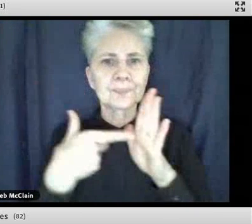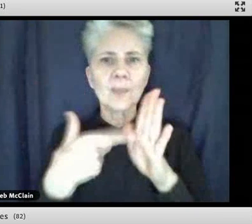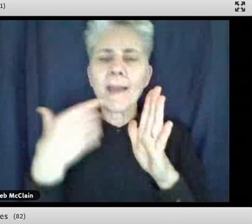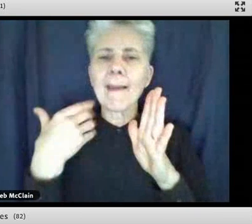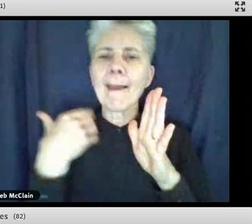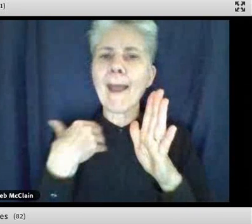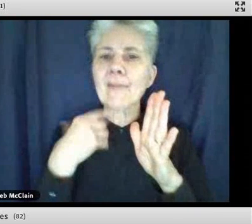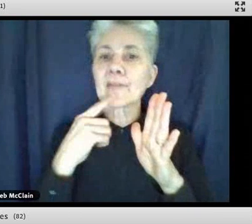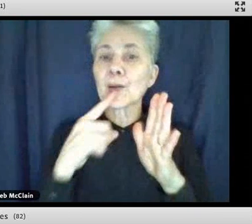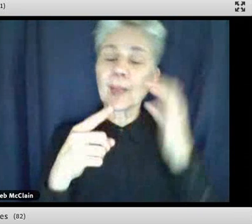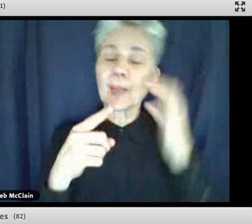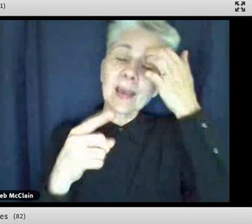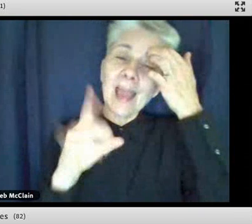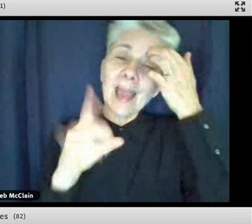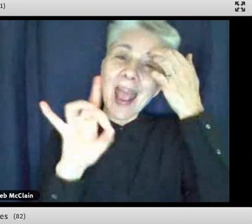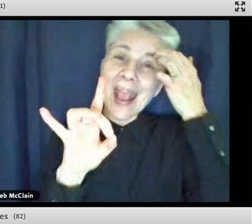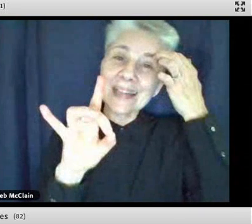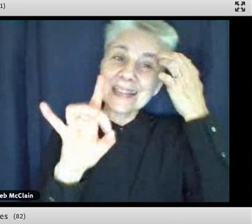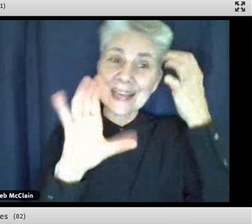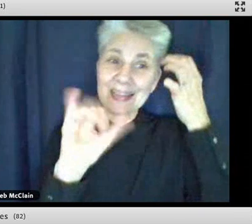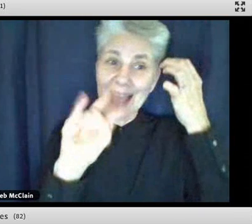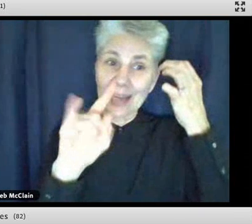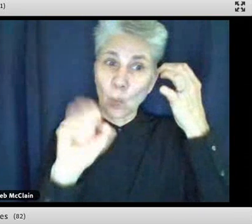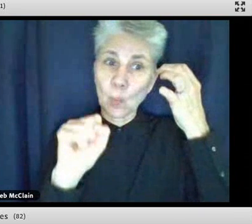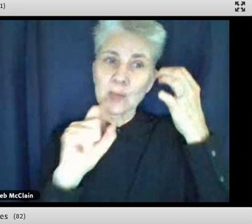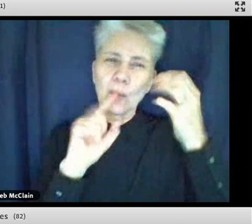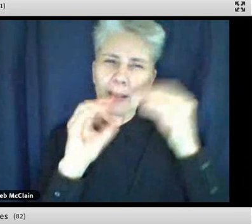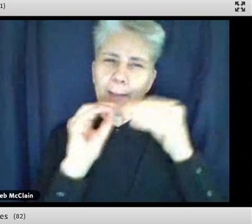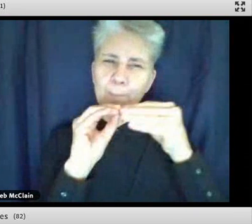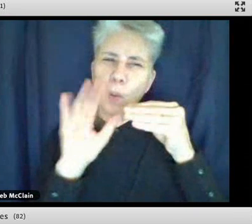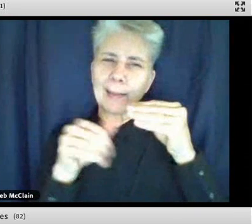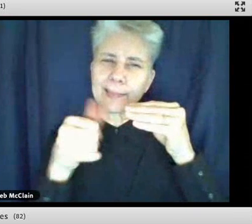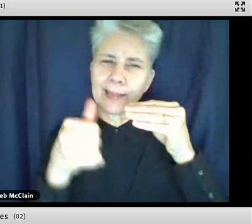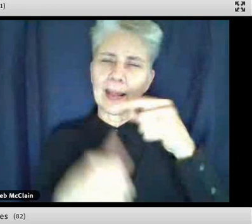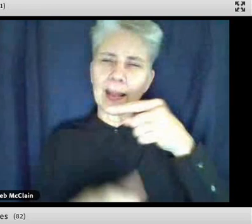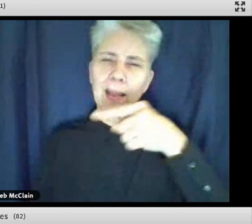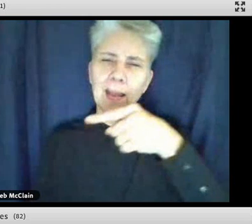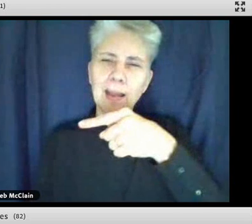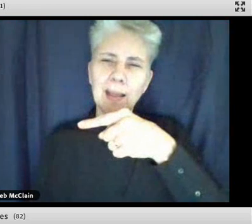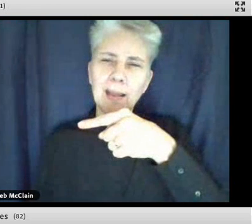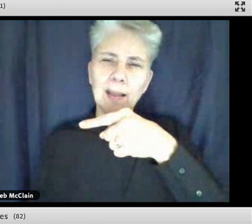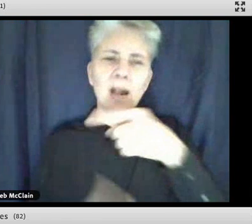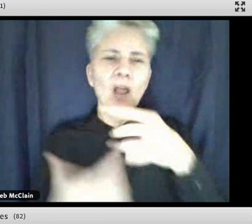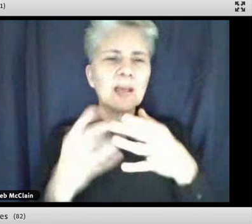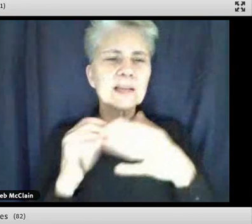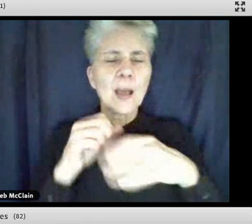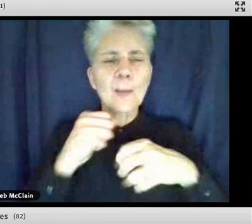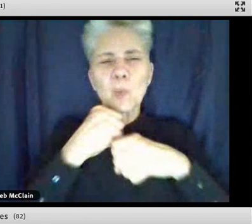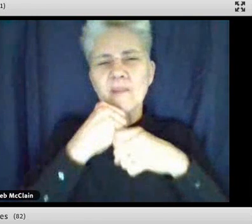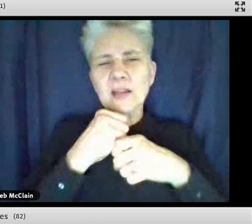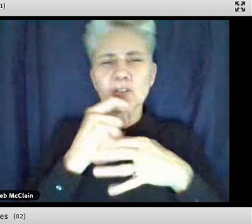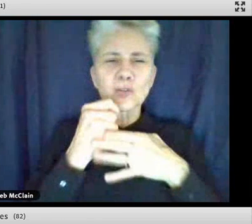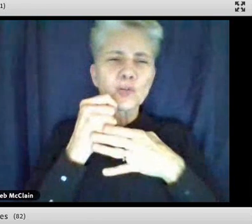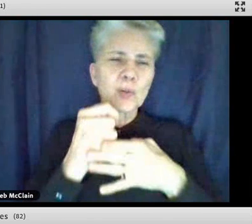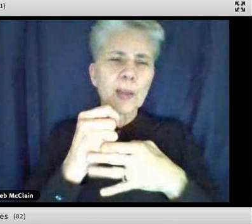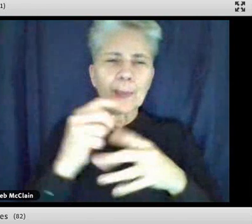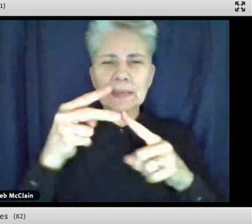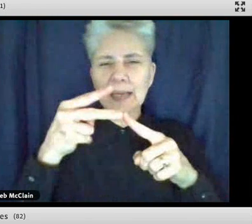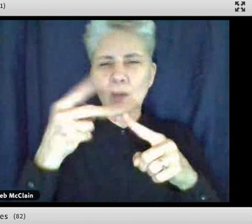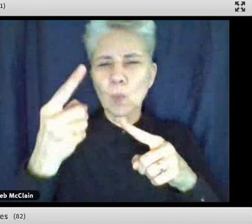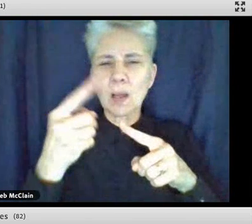or actually more, looks more like 10. But things like prevention and treatments, number 2. I'm going to click on that and show it to